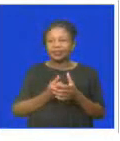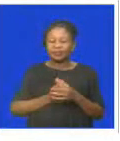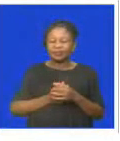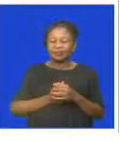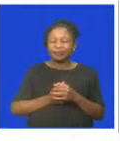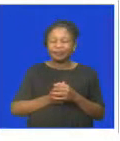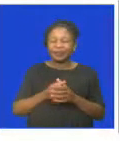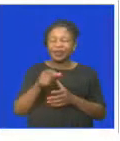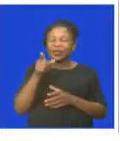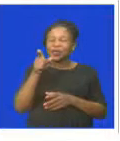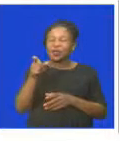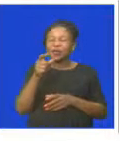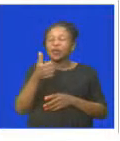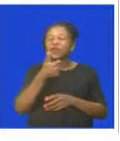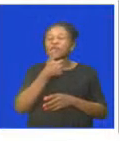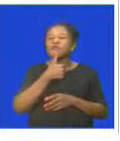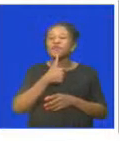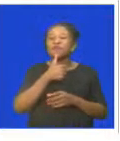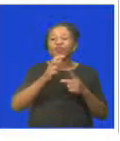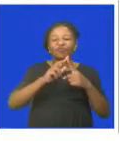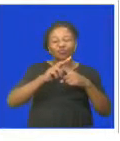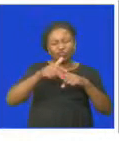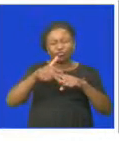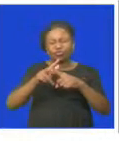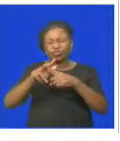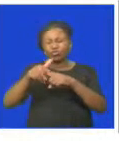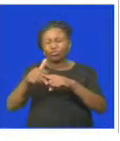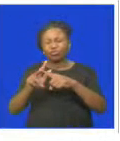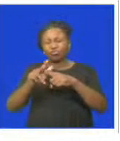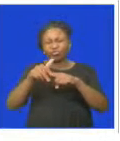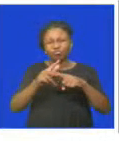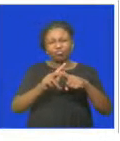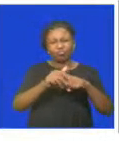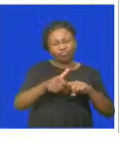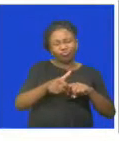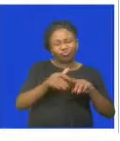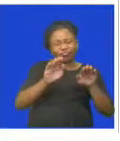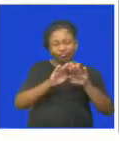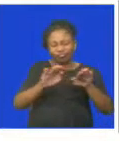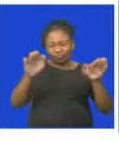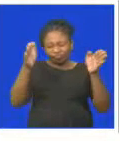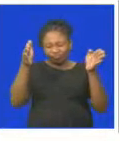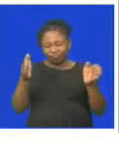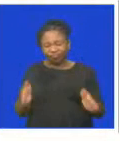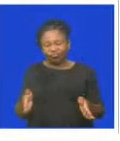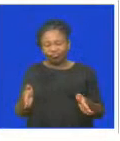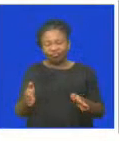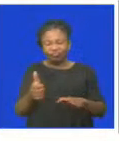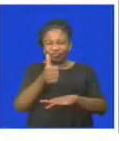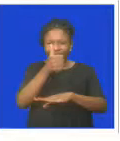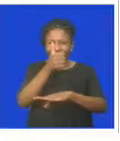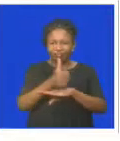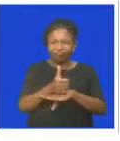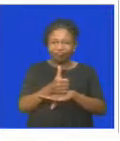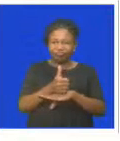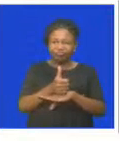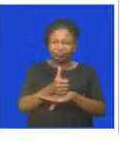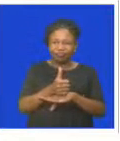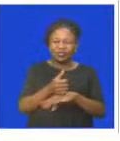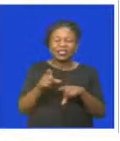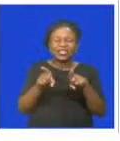their tools to make tables and chairs and even houses out